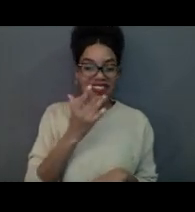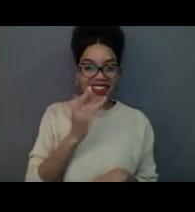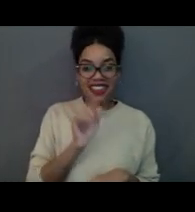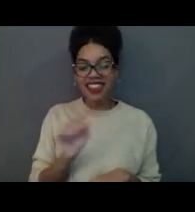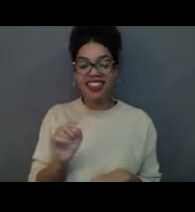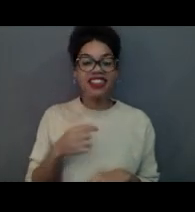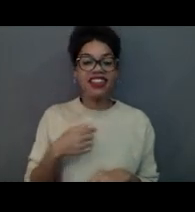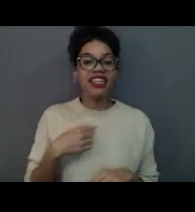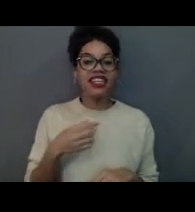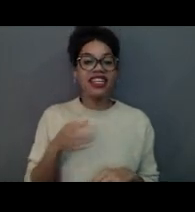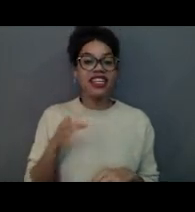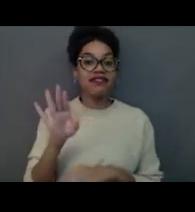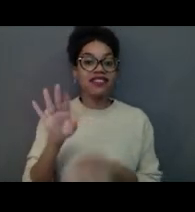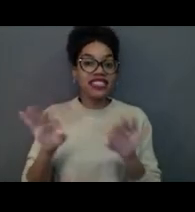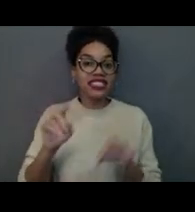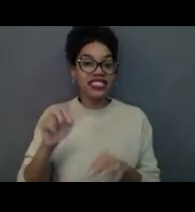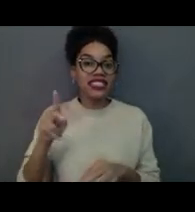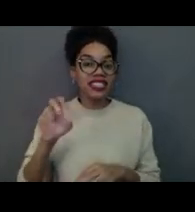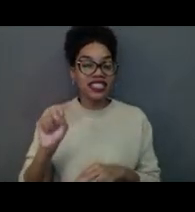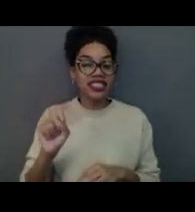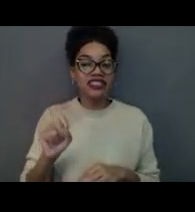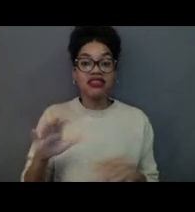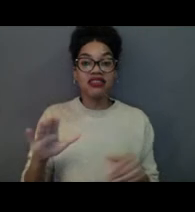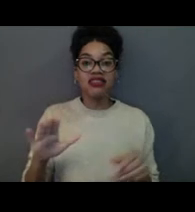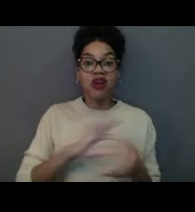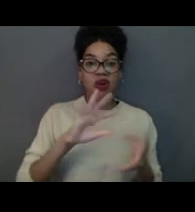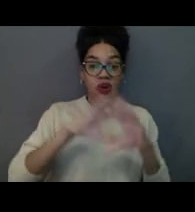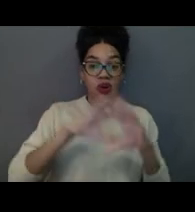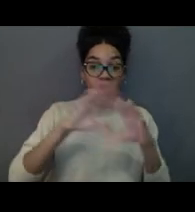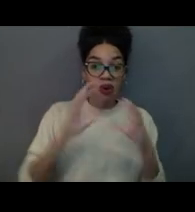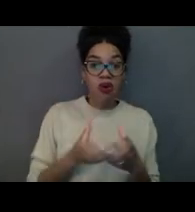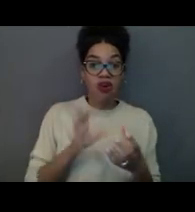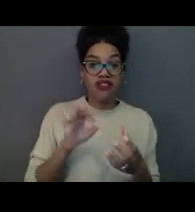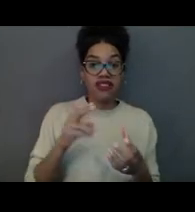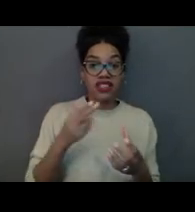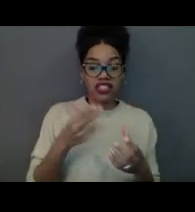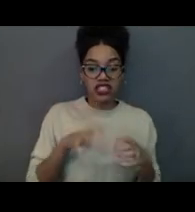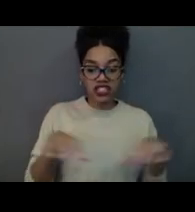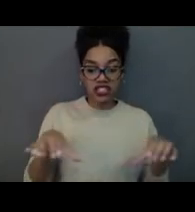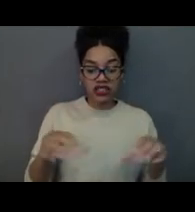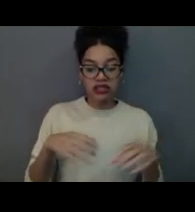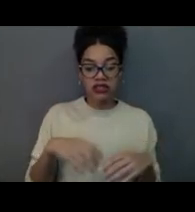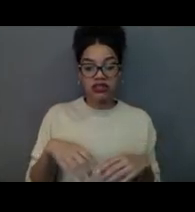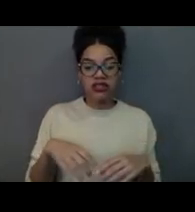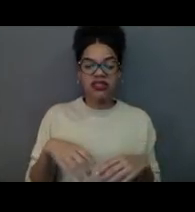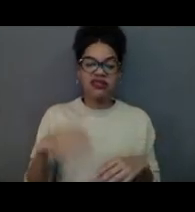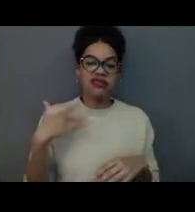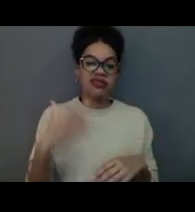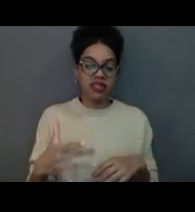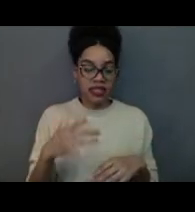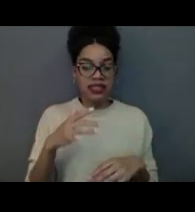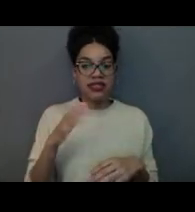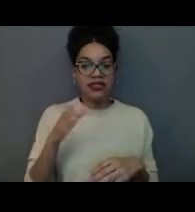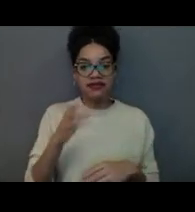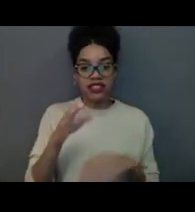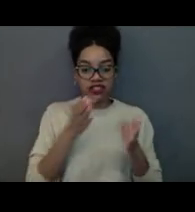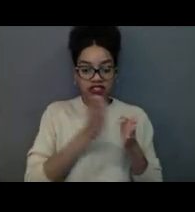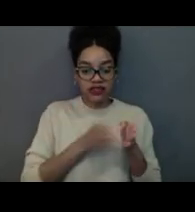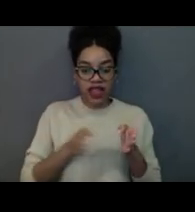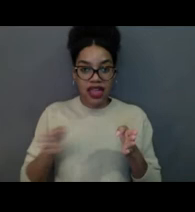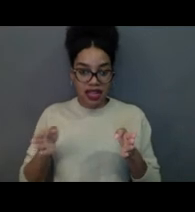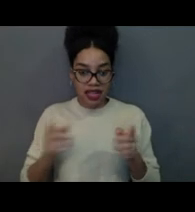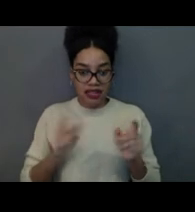sticks, whole fish, fish fillets pretty frequently, shrimp, scallops,